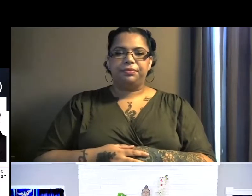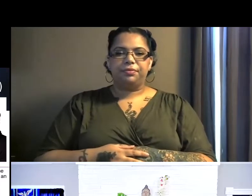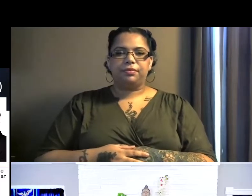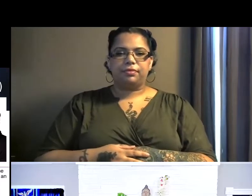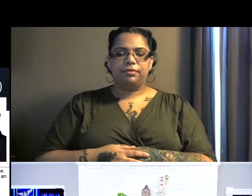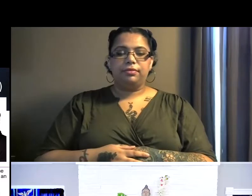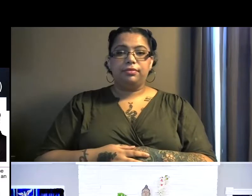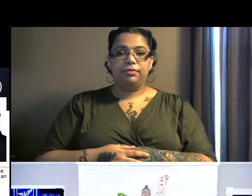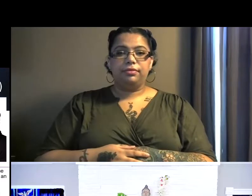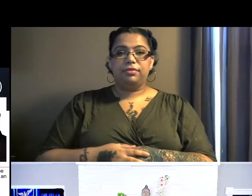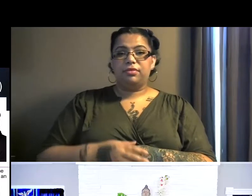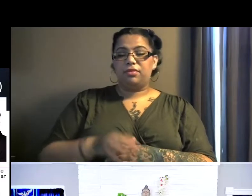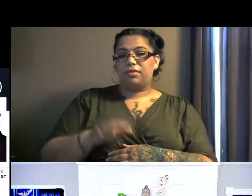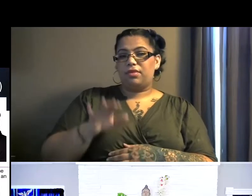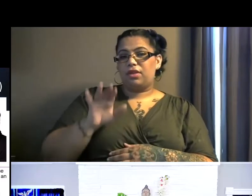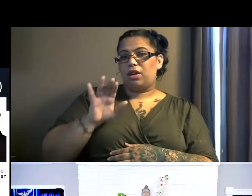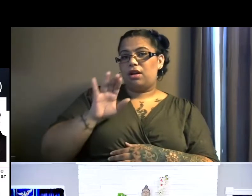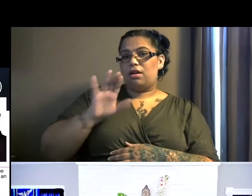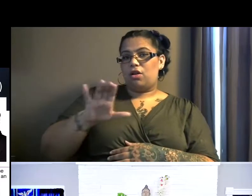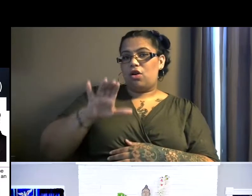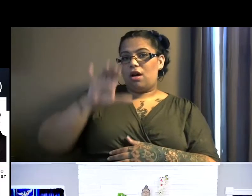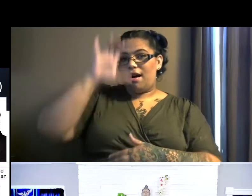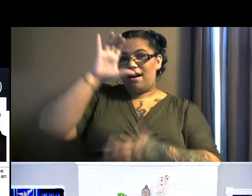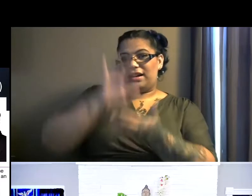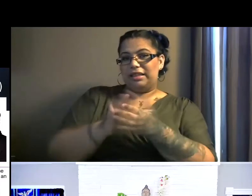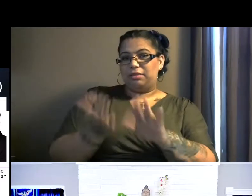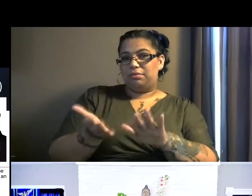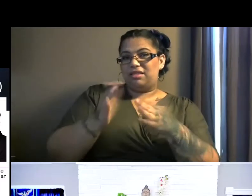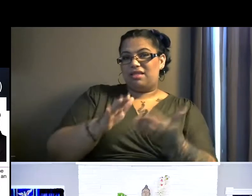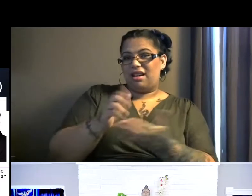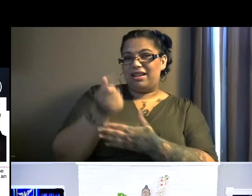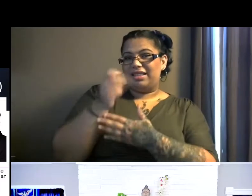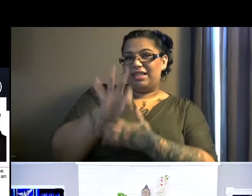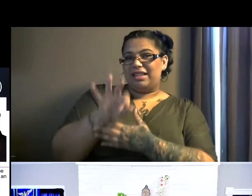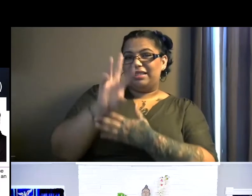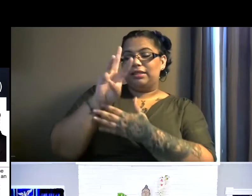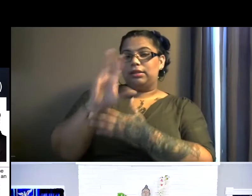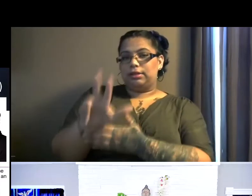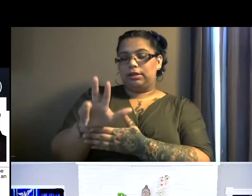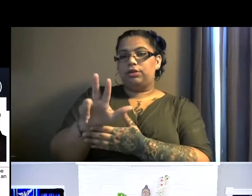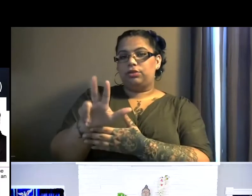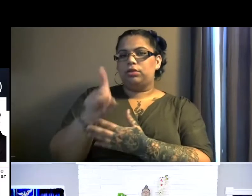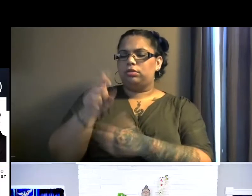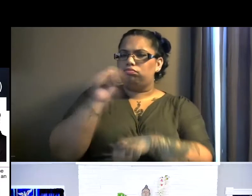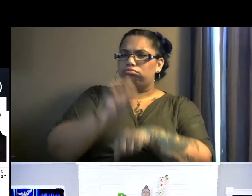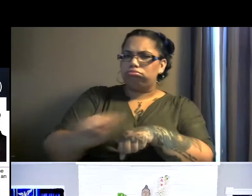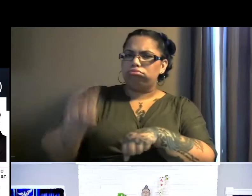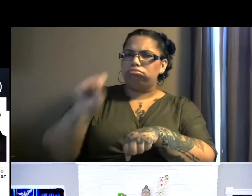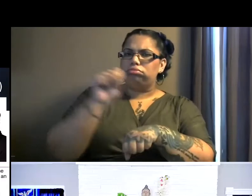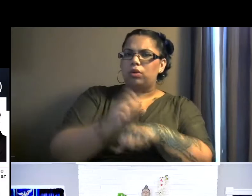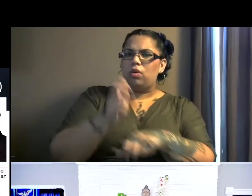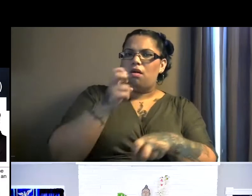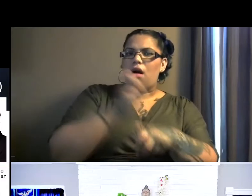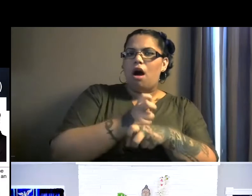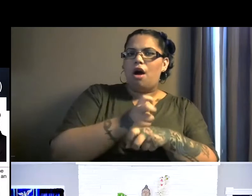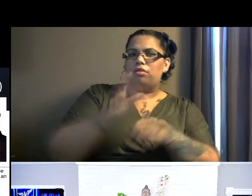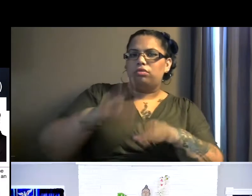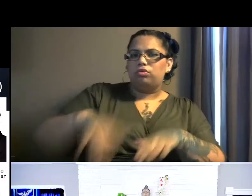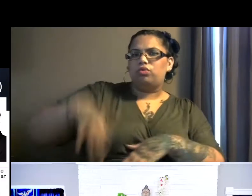When her husband died in 1963, she worked hard to raise her children as a single